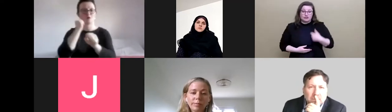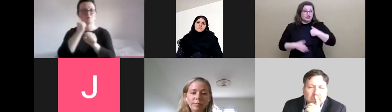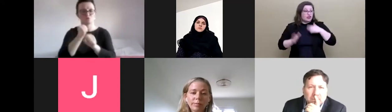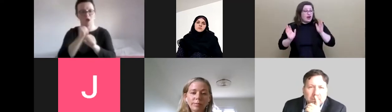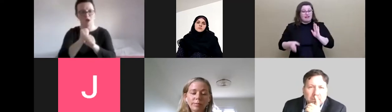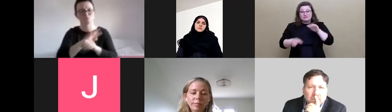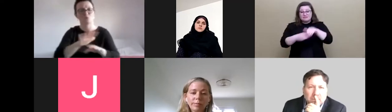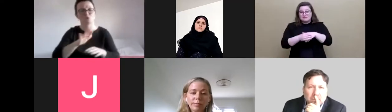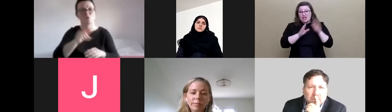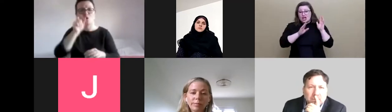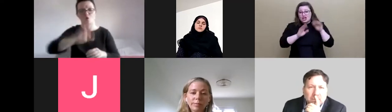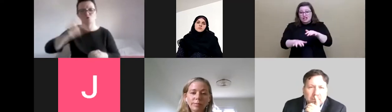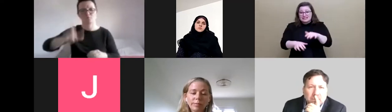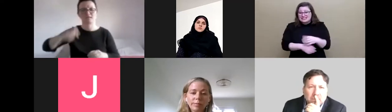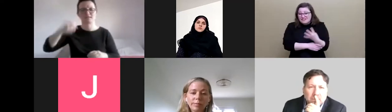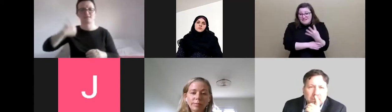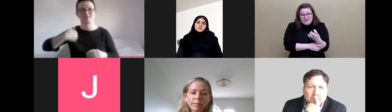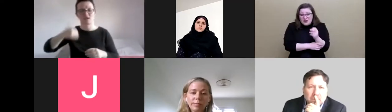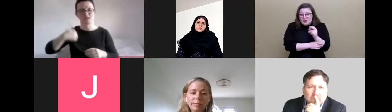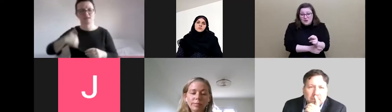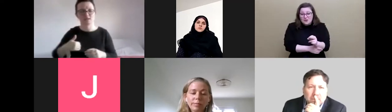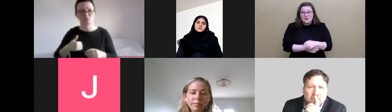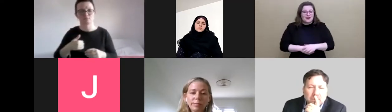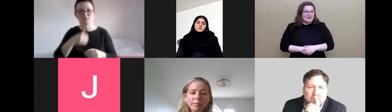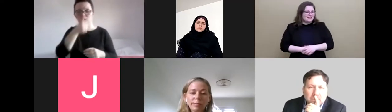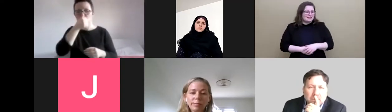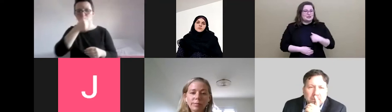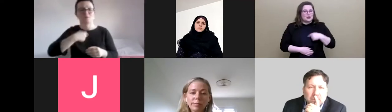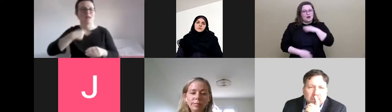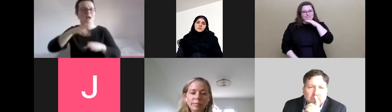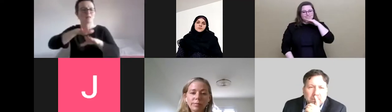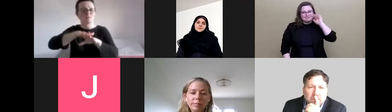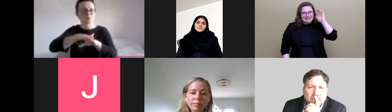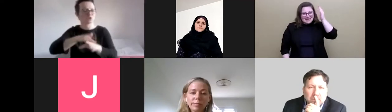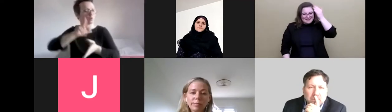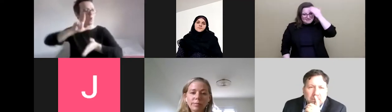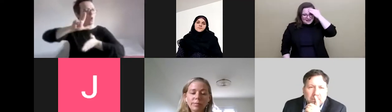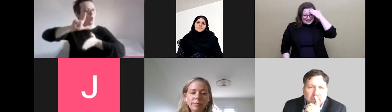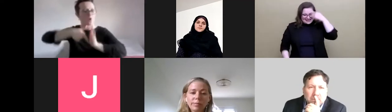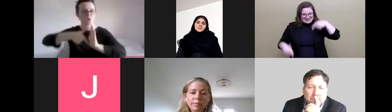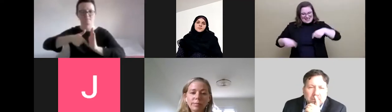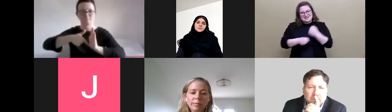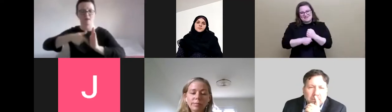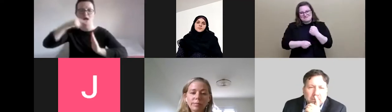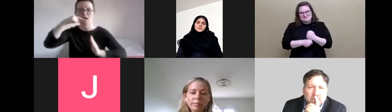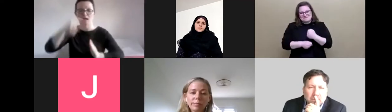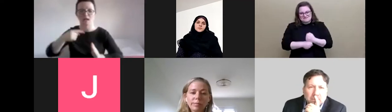almost 40 years, and I have a lot of experience in this work.